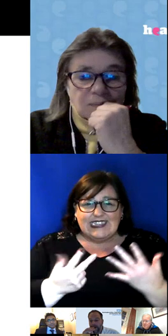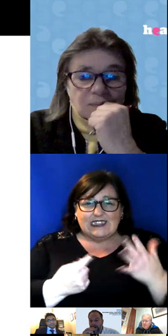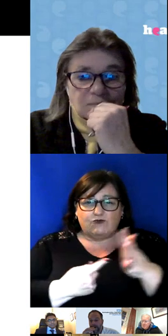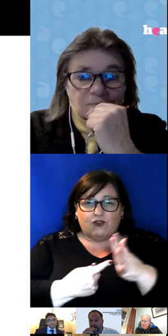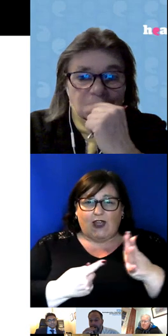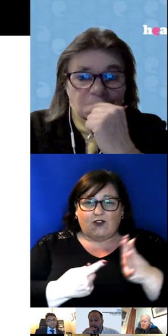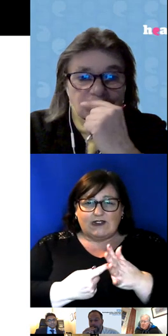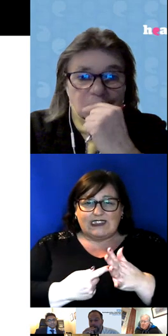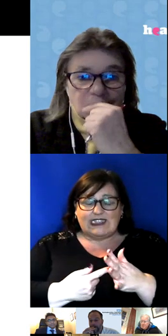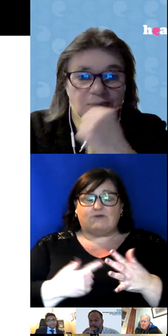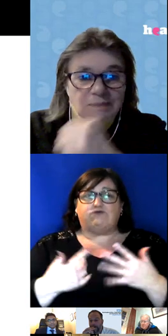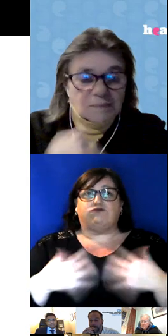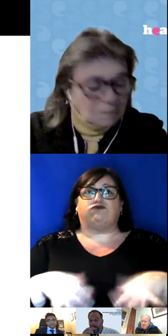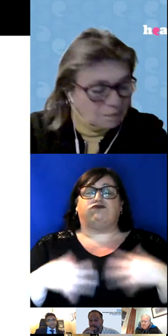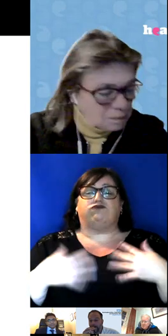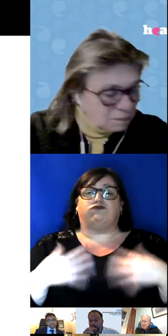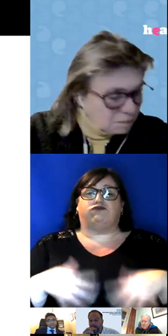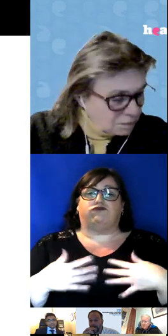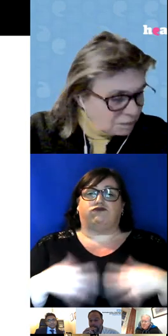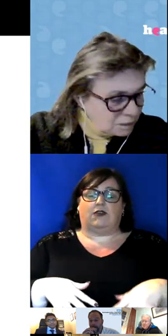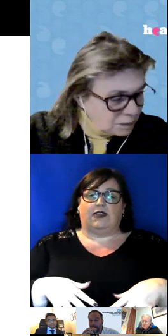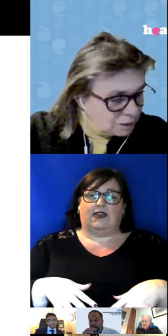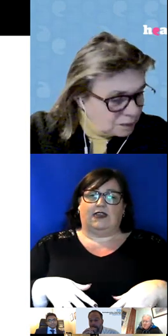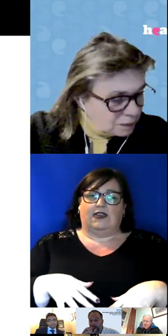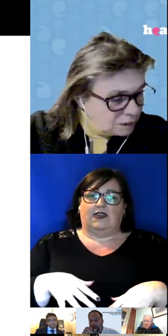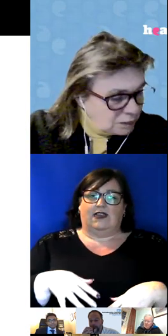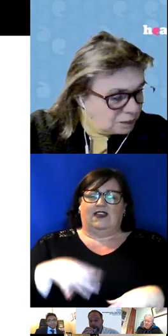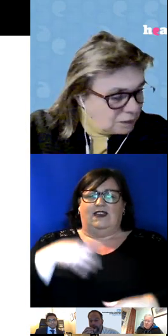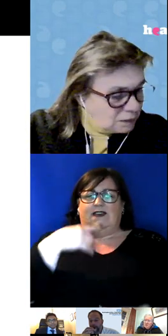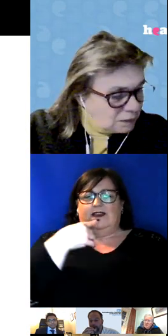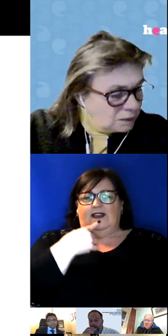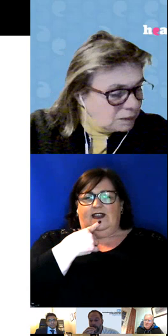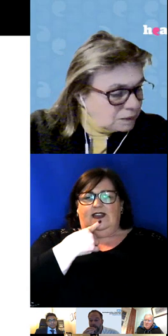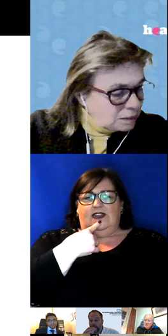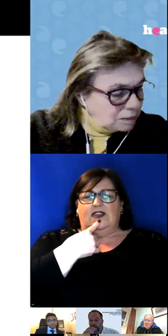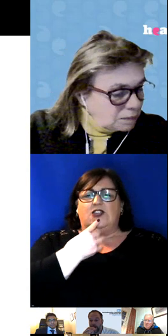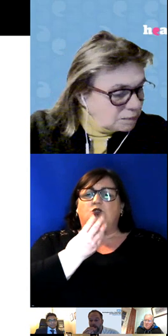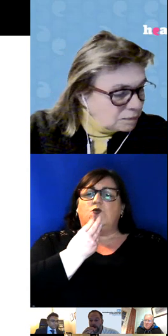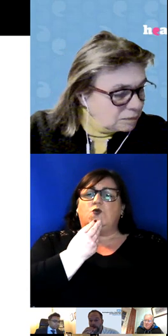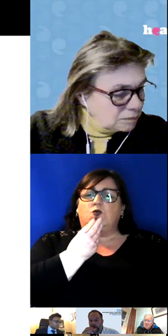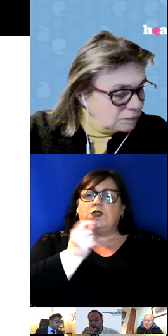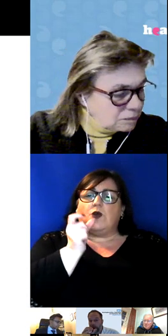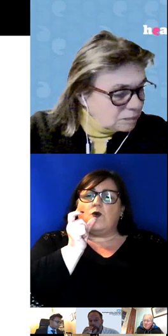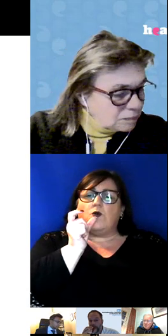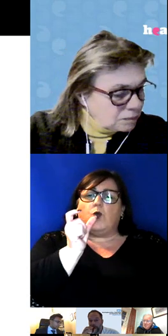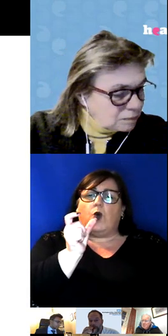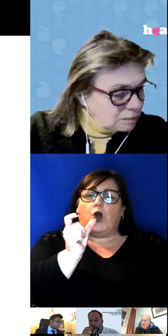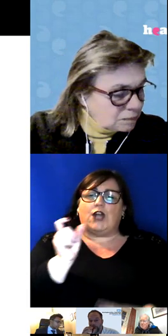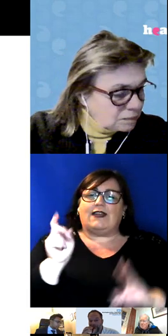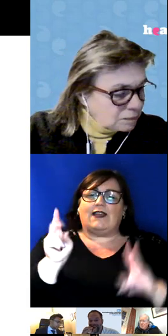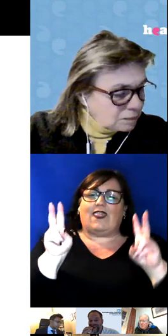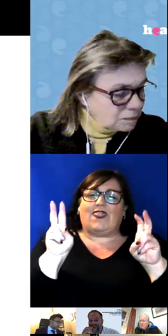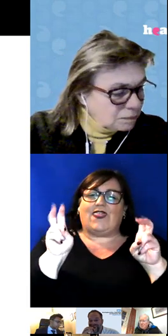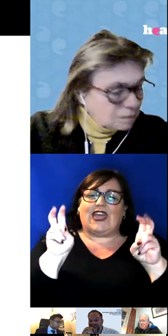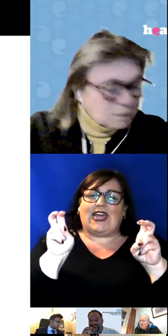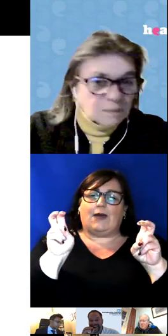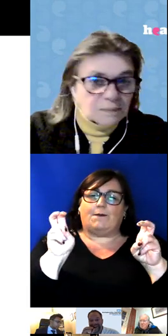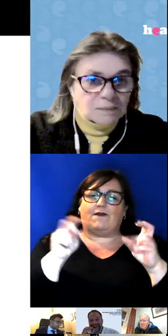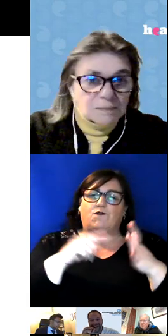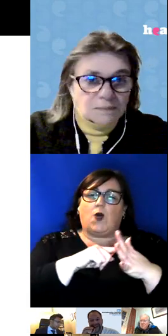priorities? Were you to divide you use the word theme, unfortunately, for the five